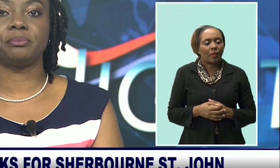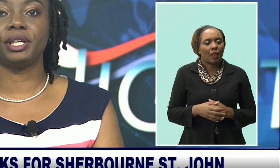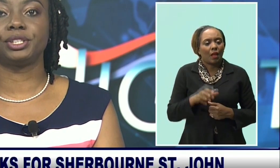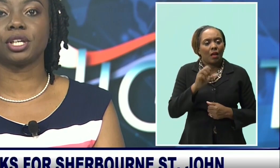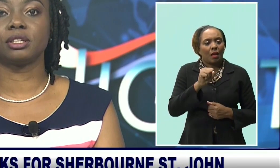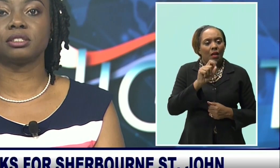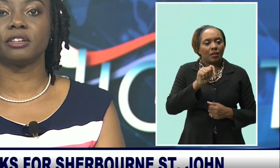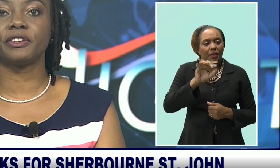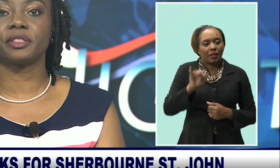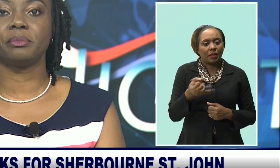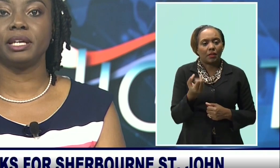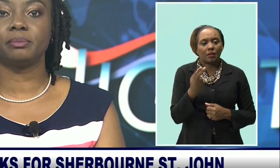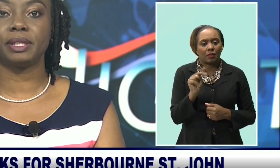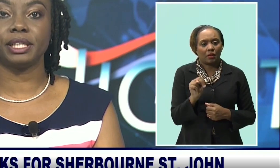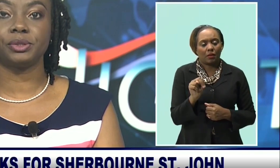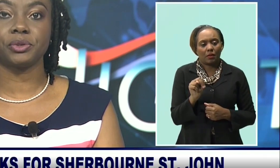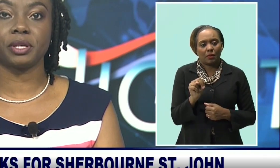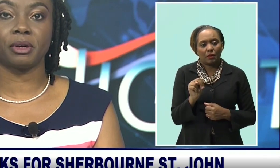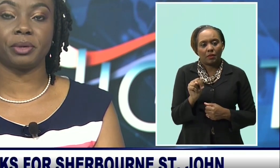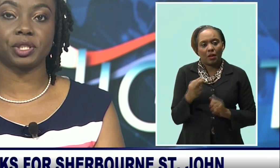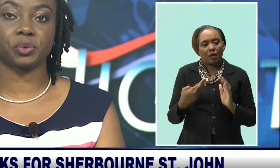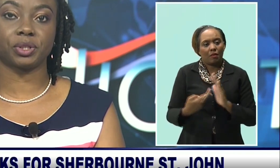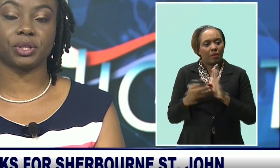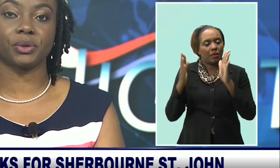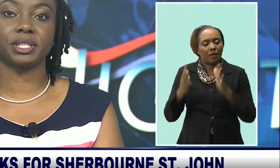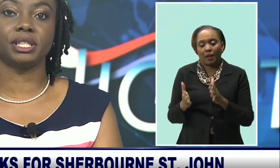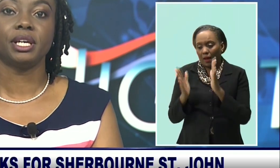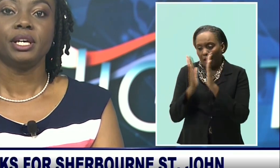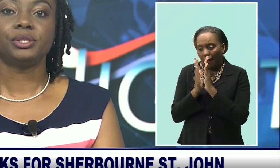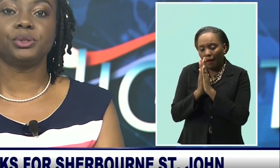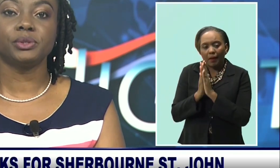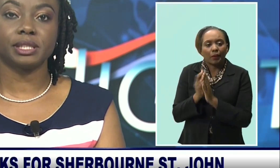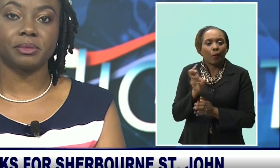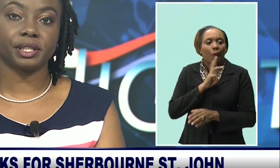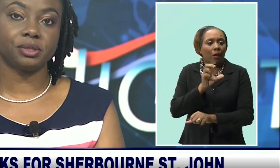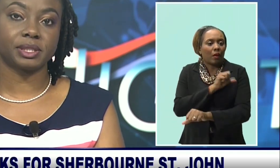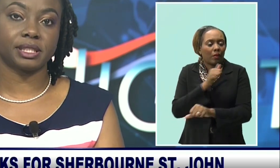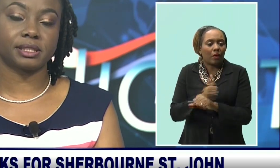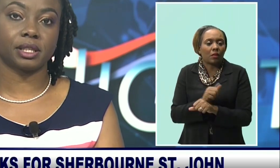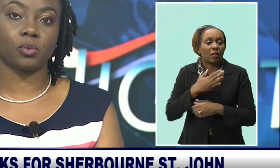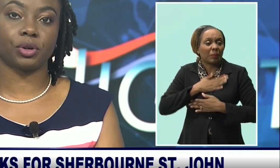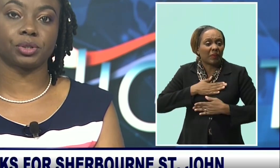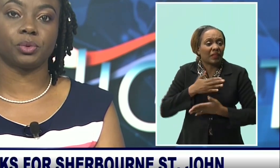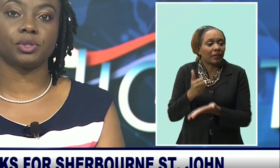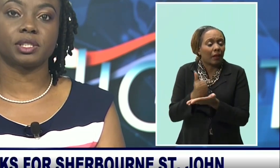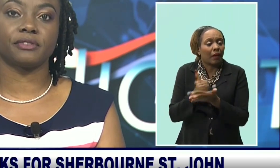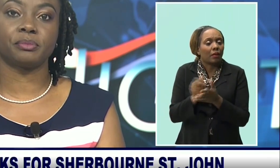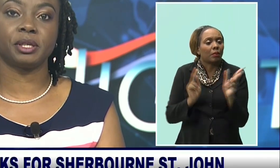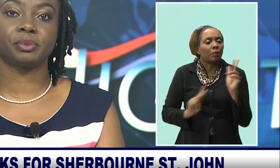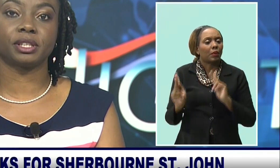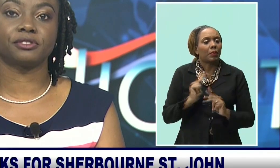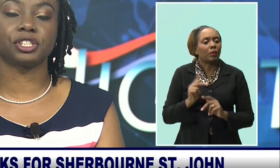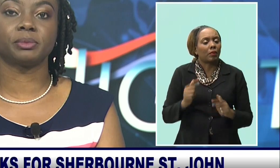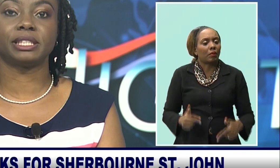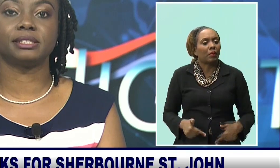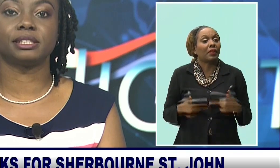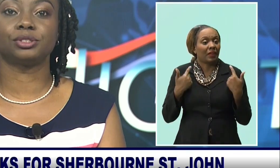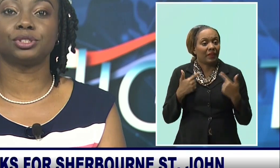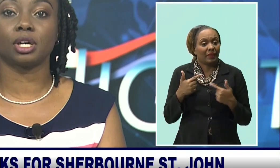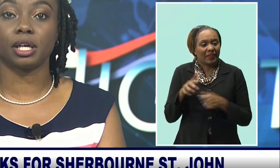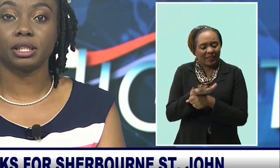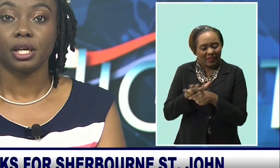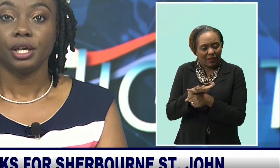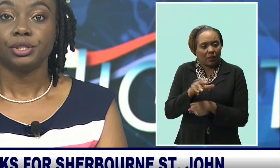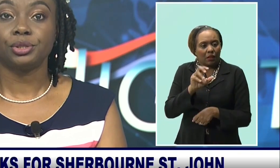John MP Charles Griffith made a plea to the Barbados Water Authority to do something to assist the water woes of the people of Sherburne and